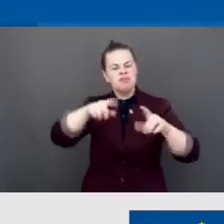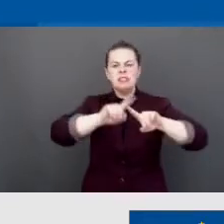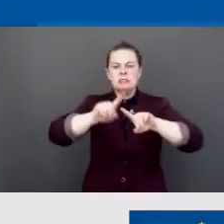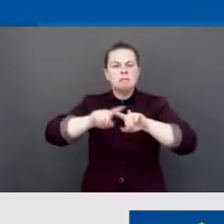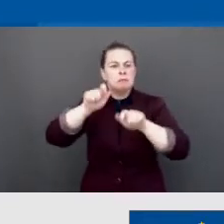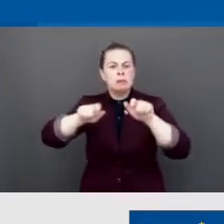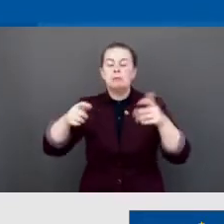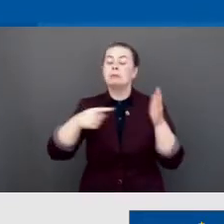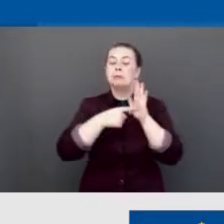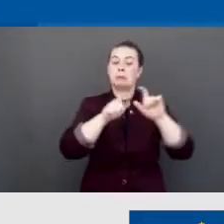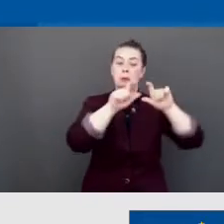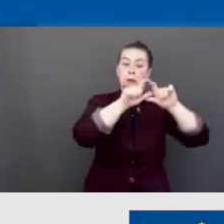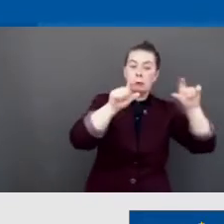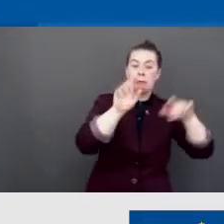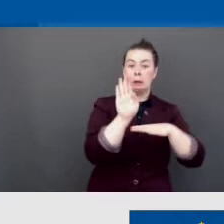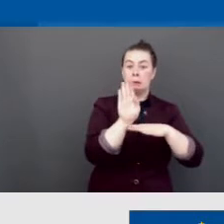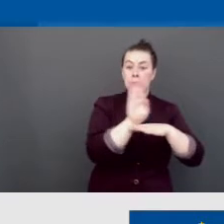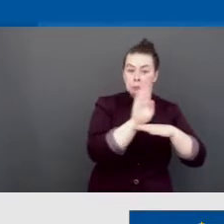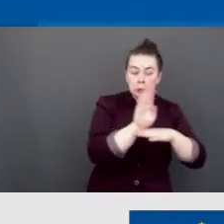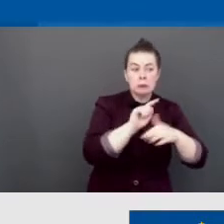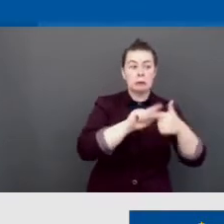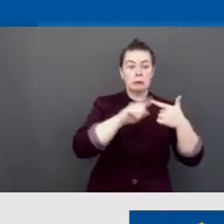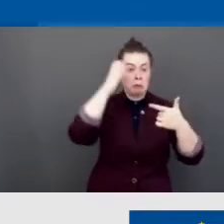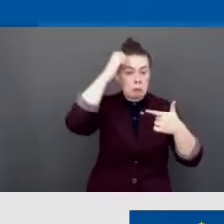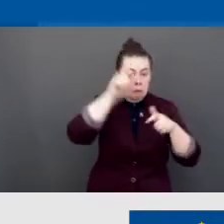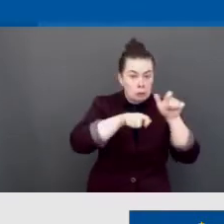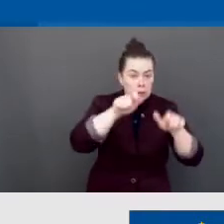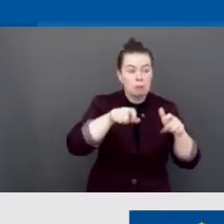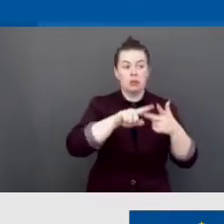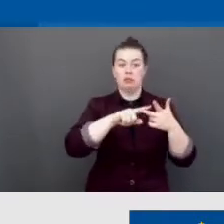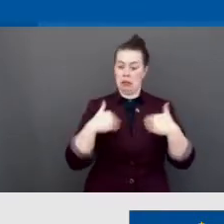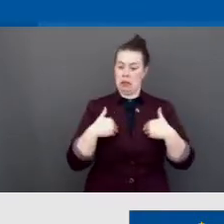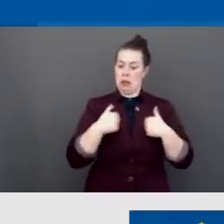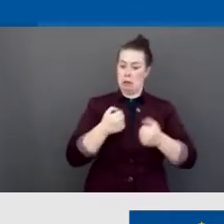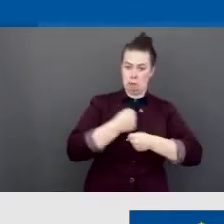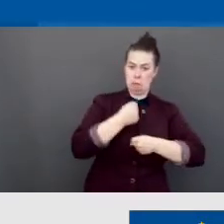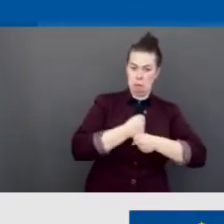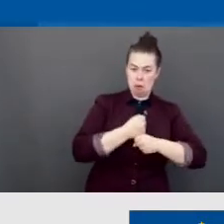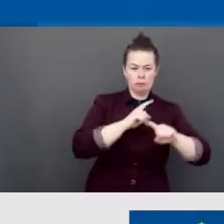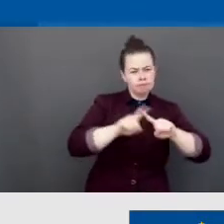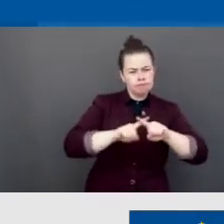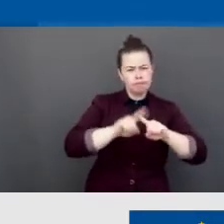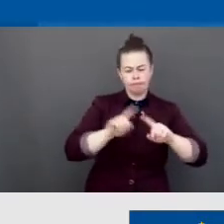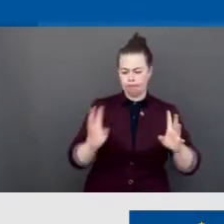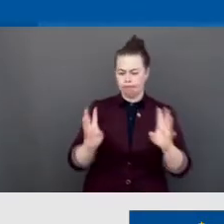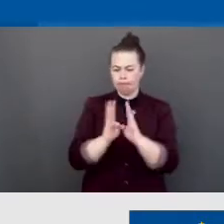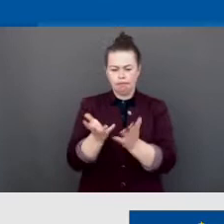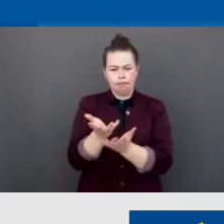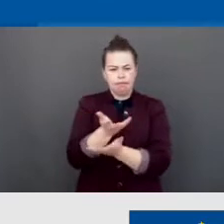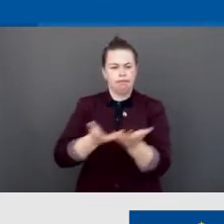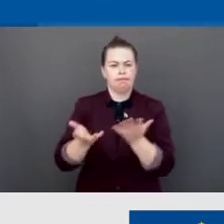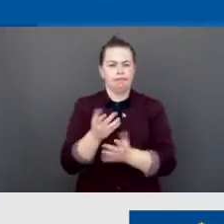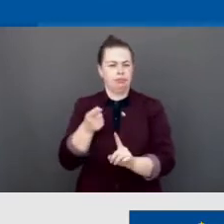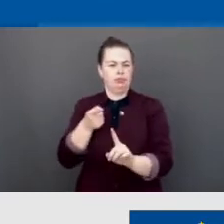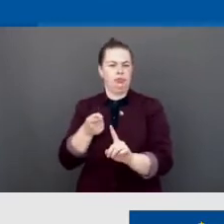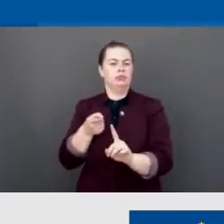Porto that includes companies, social and health organizations, decision makers,